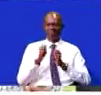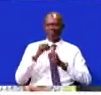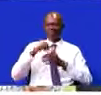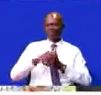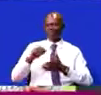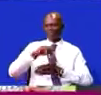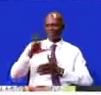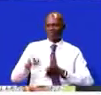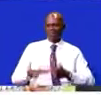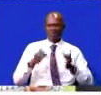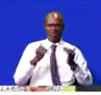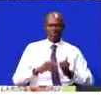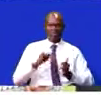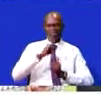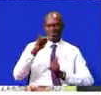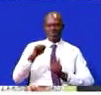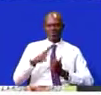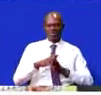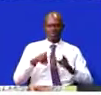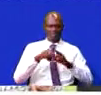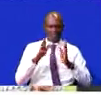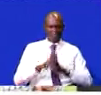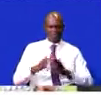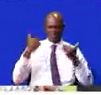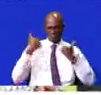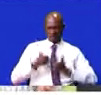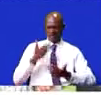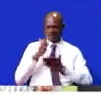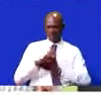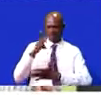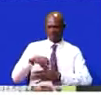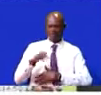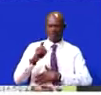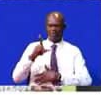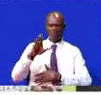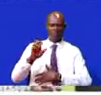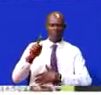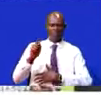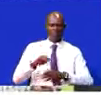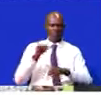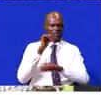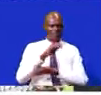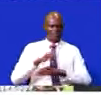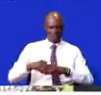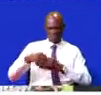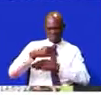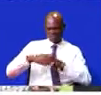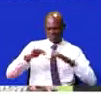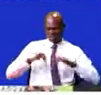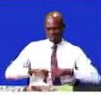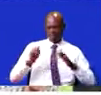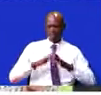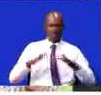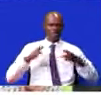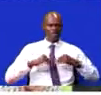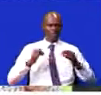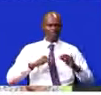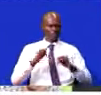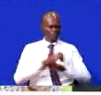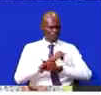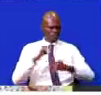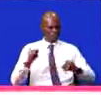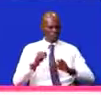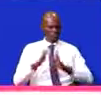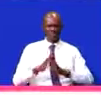us. Jakerenera tich alora Rahim Polet to kwayo ganda modake geng au chekod namlolwe mondo oye orita alora margi